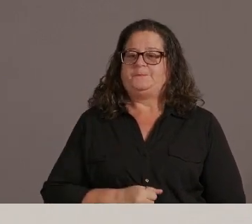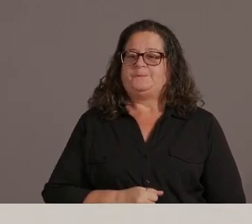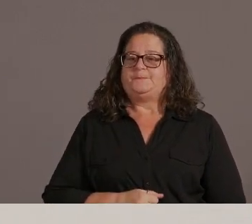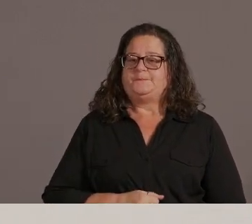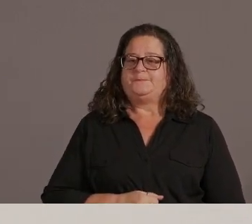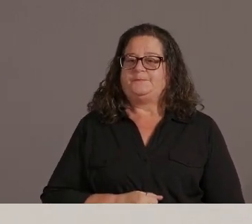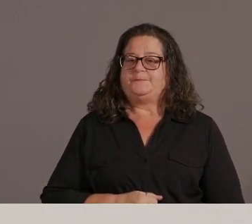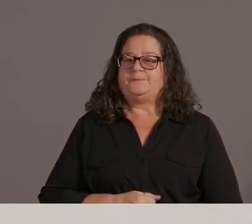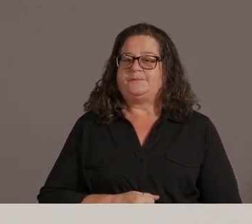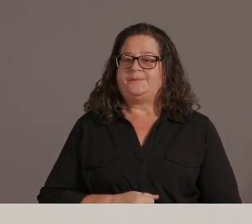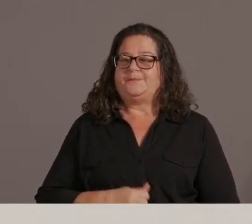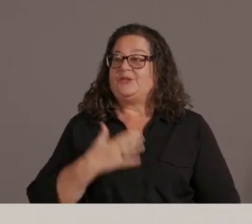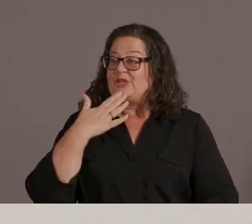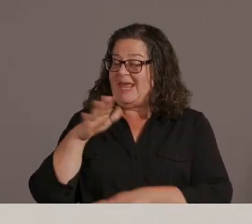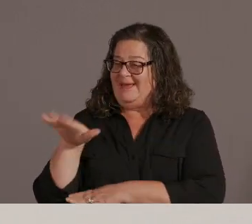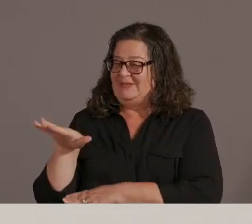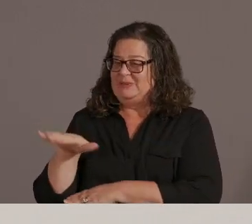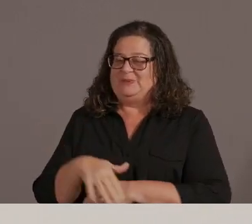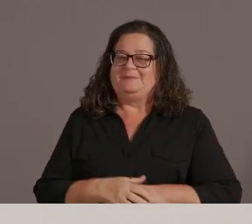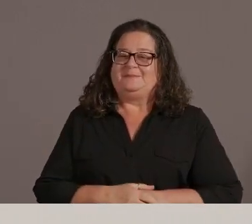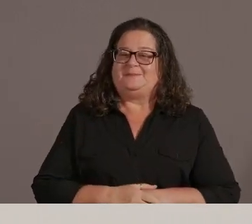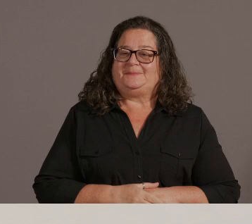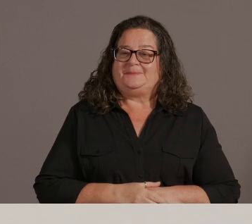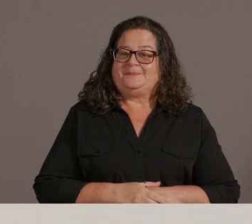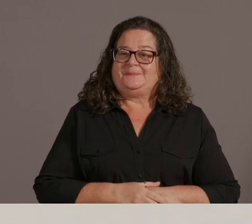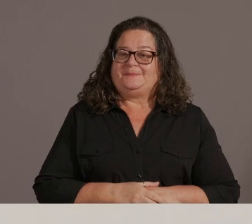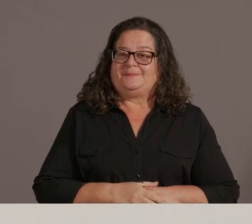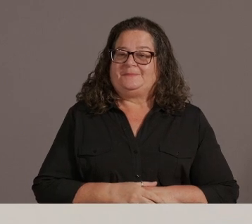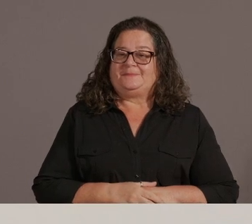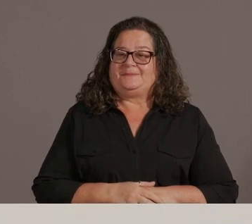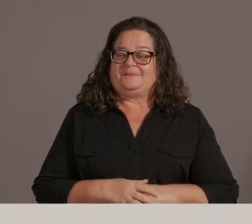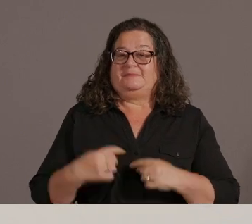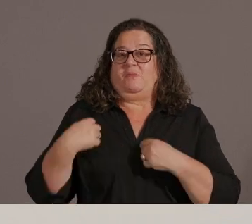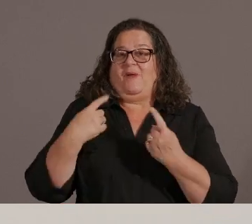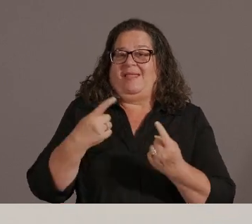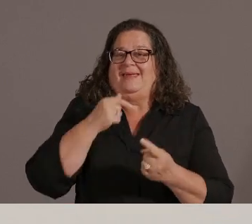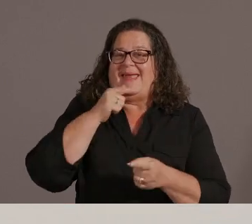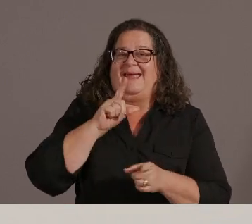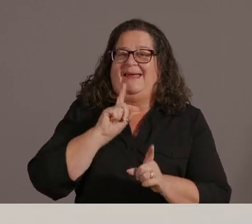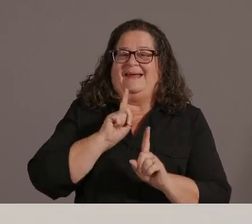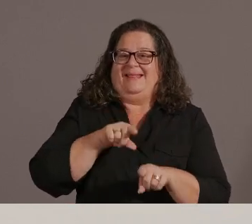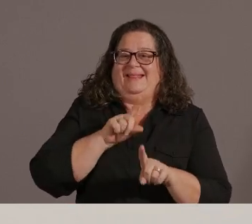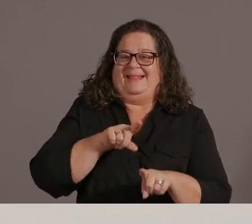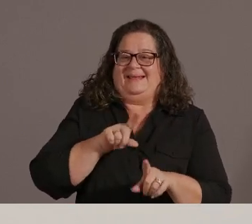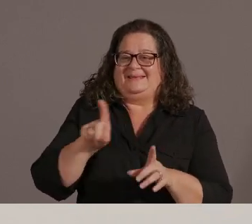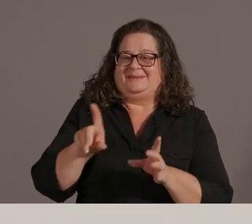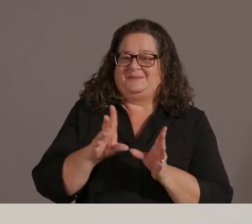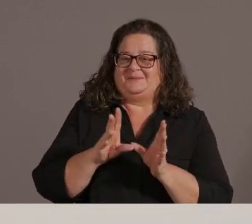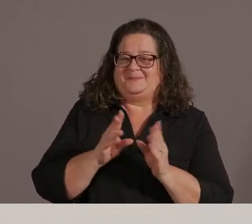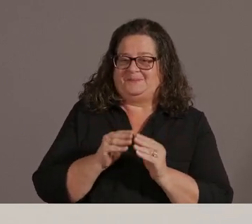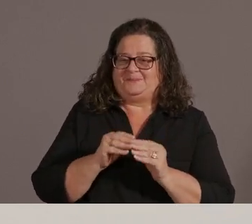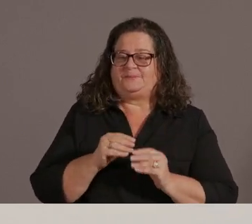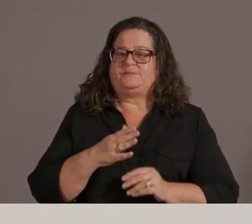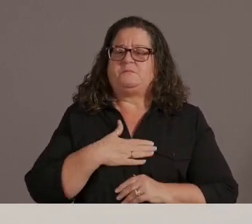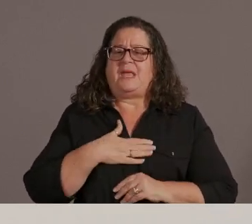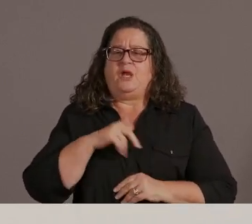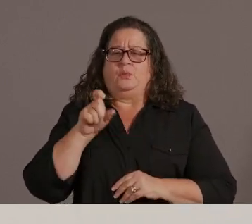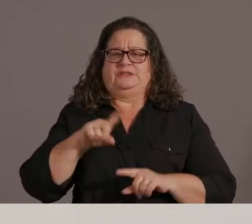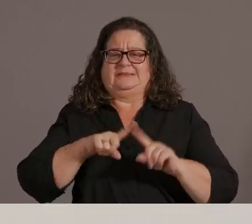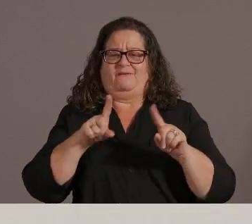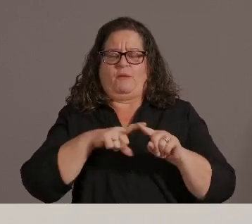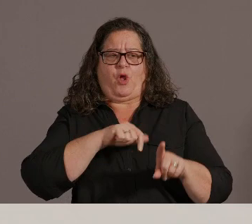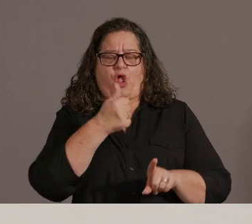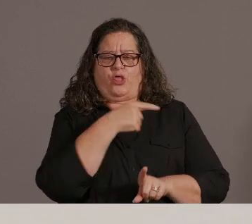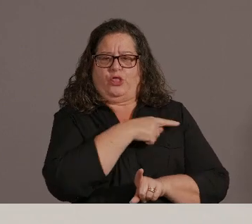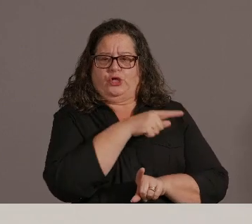Doctor. It's been a while. I had a different question than what the other reporters have been asking. I'm interested